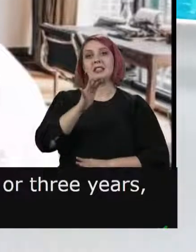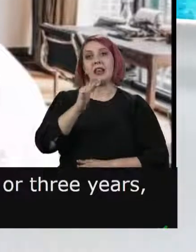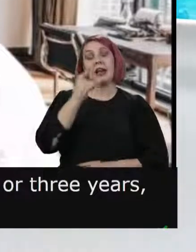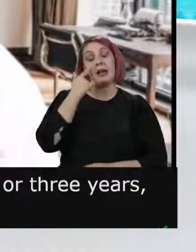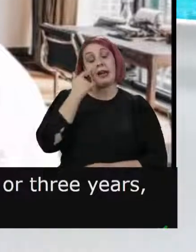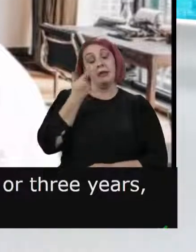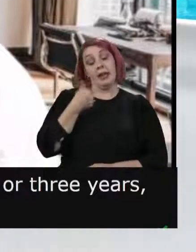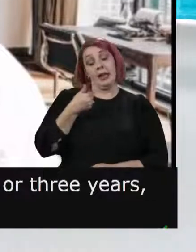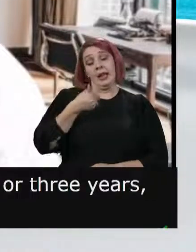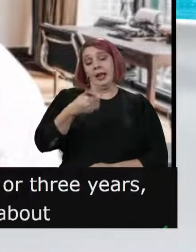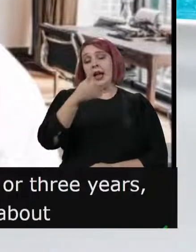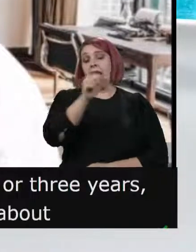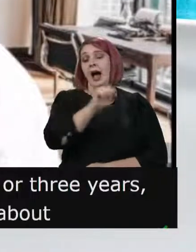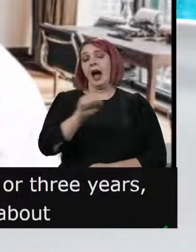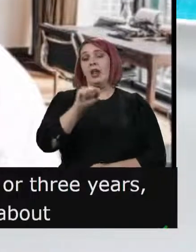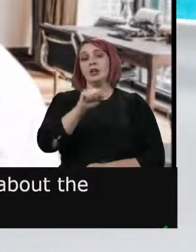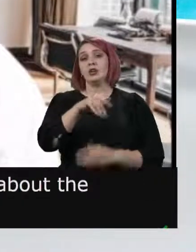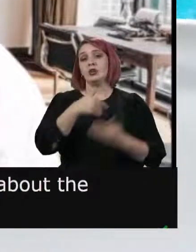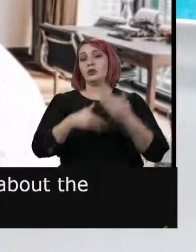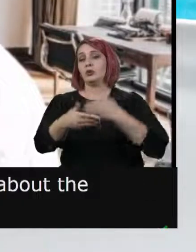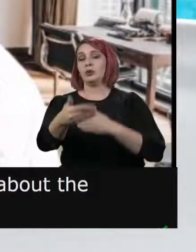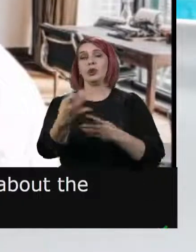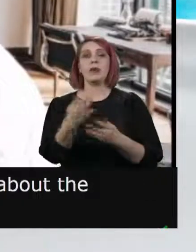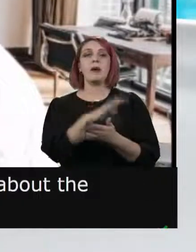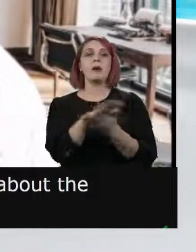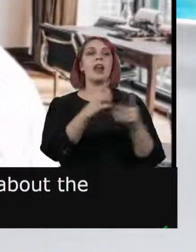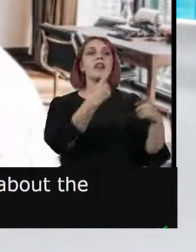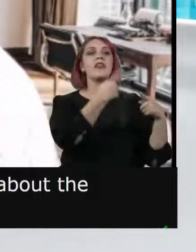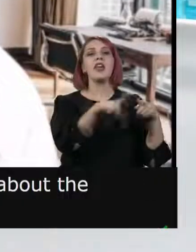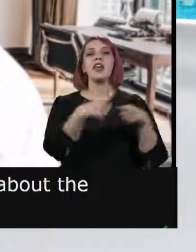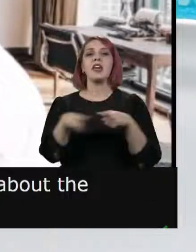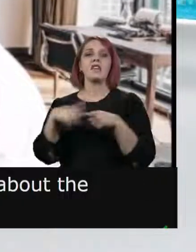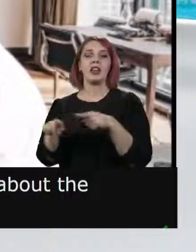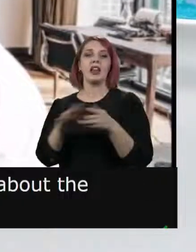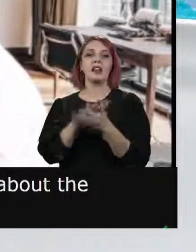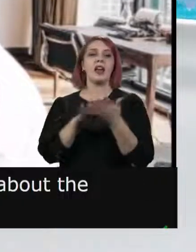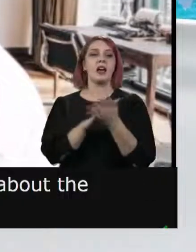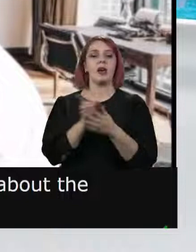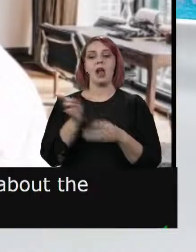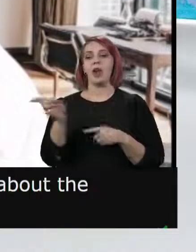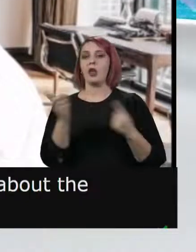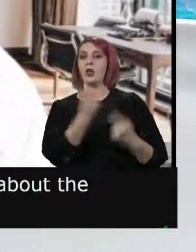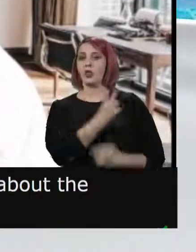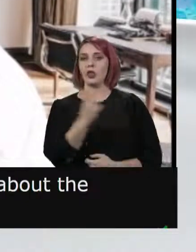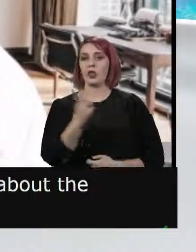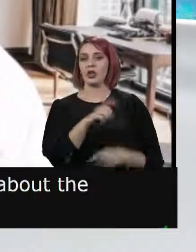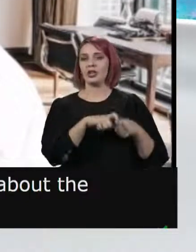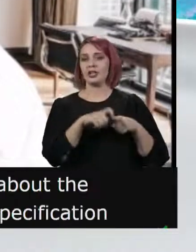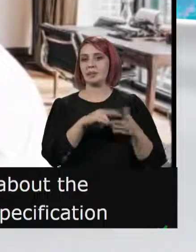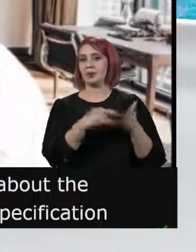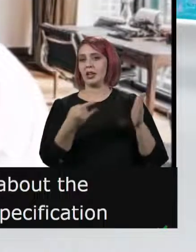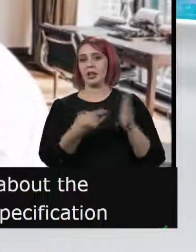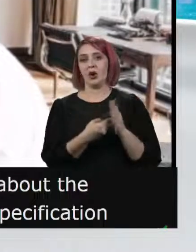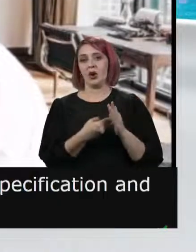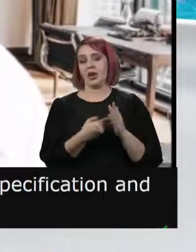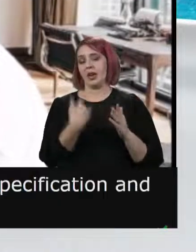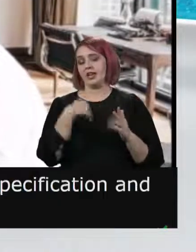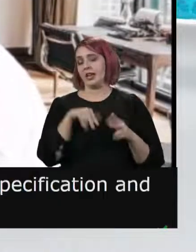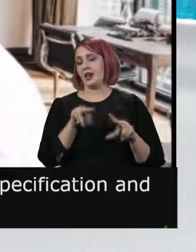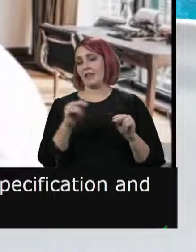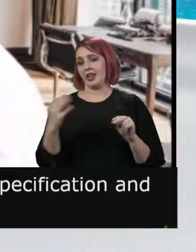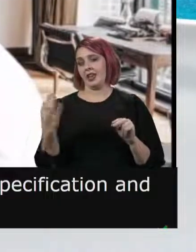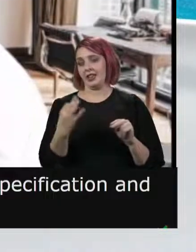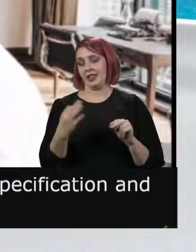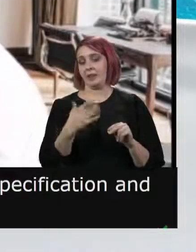difference between the two as being around the specification, and actually thinking the critical thing is, do they